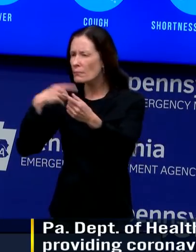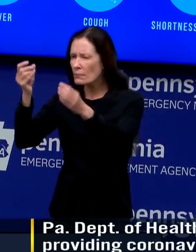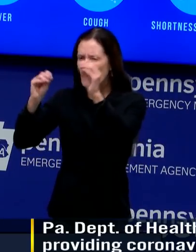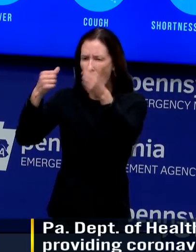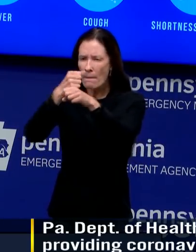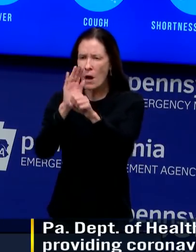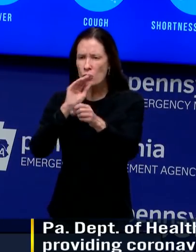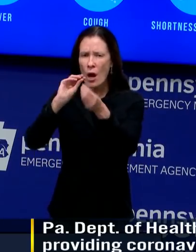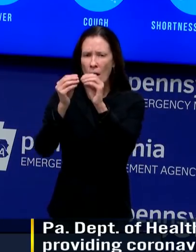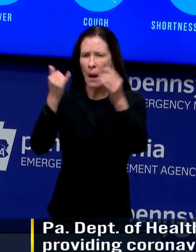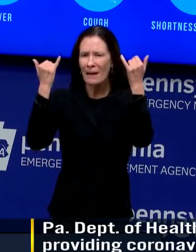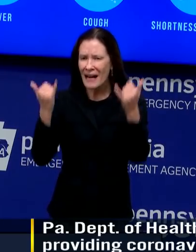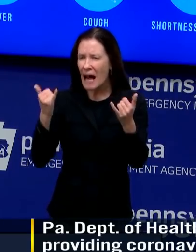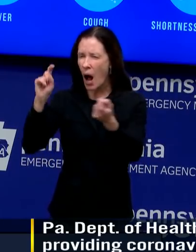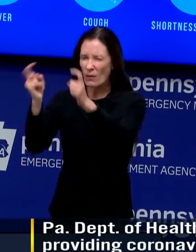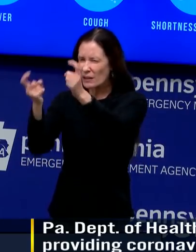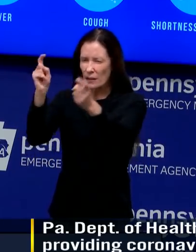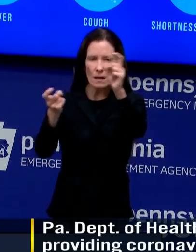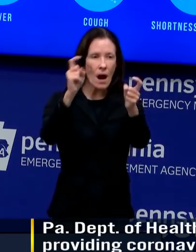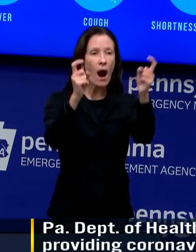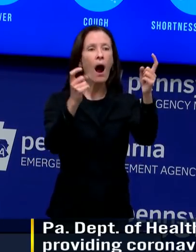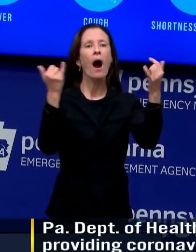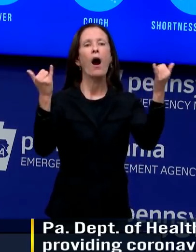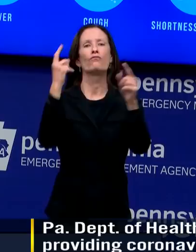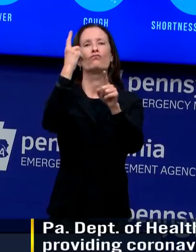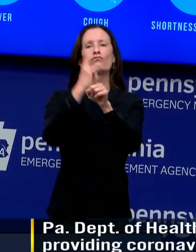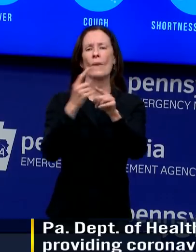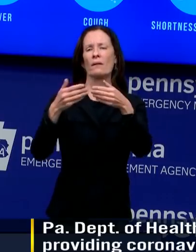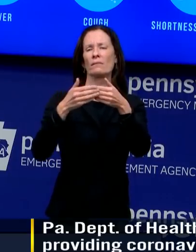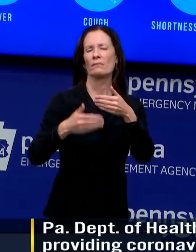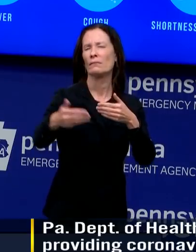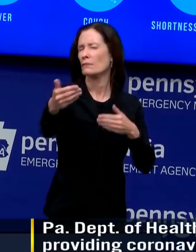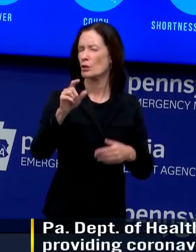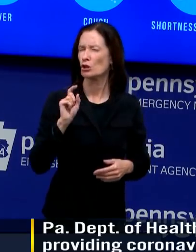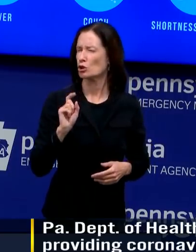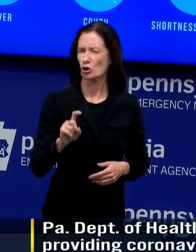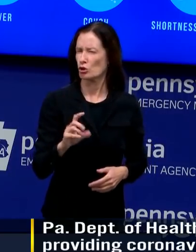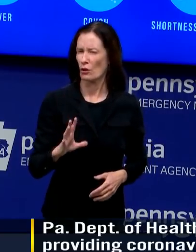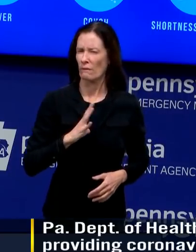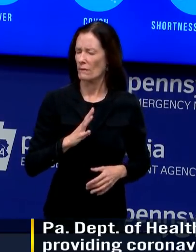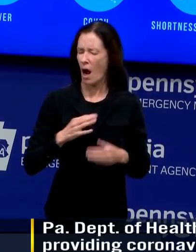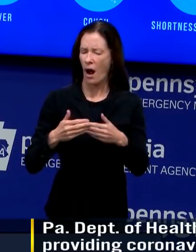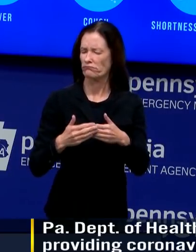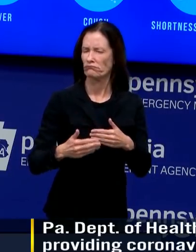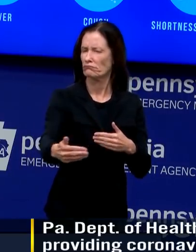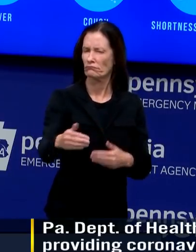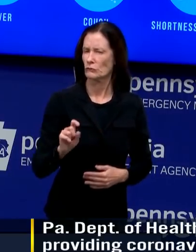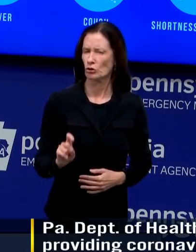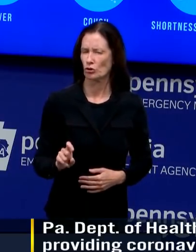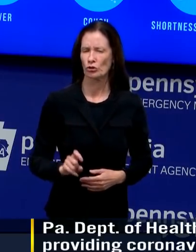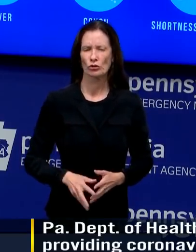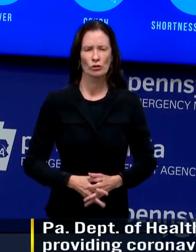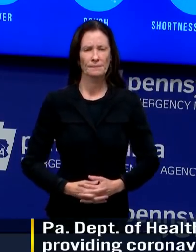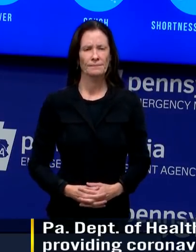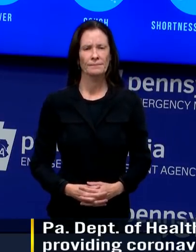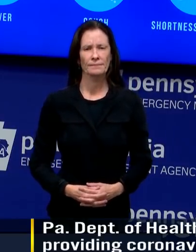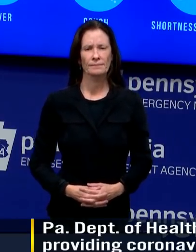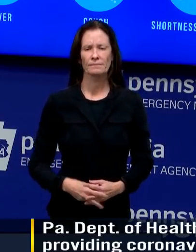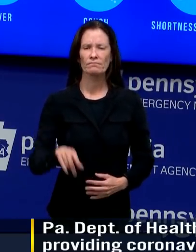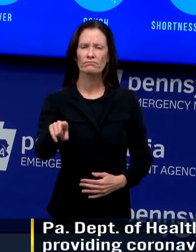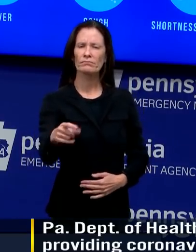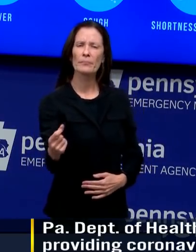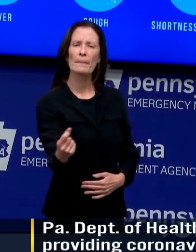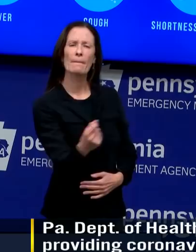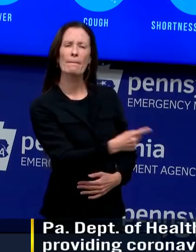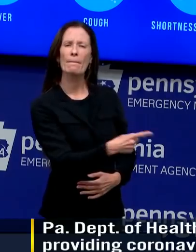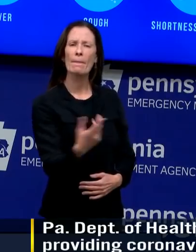trying to get enough sleep and to eat well and get rest when I can. And, you know, I tend to be a pretty calm person anyway.